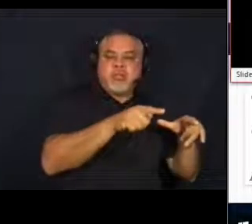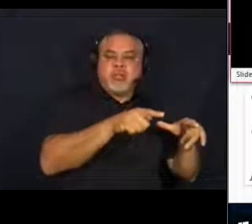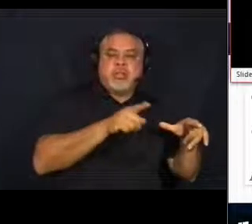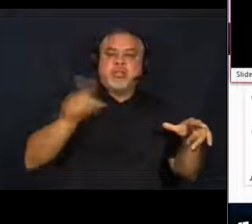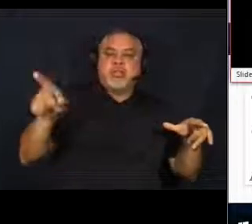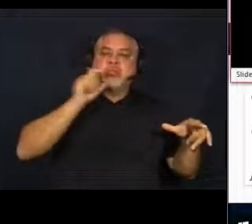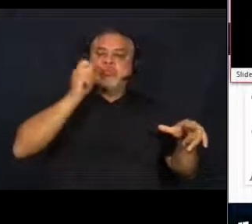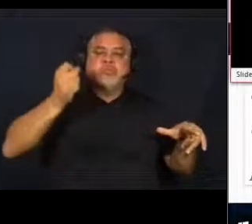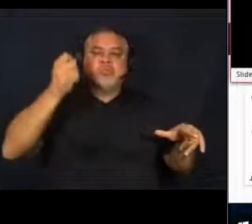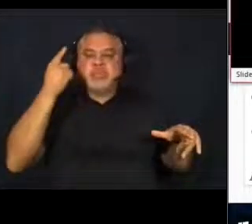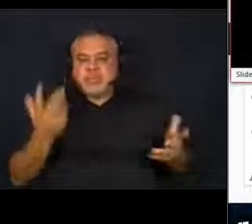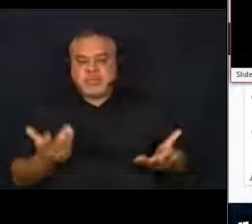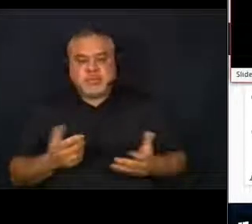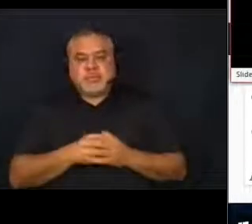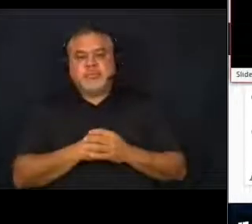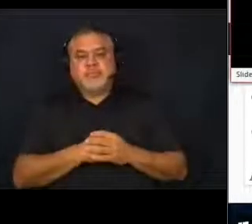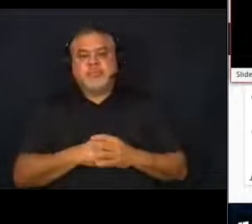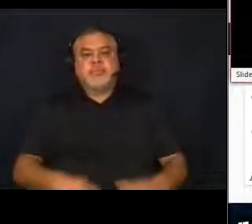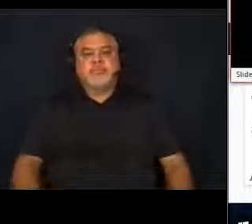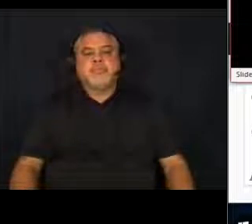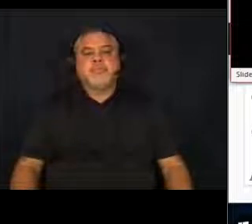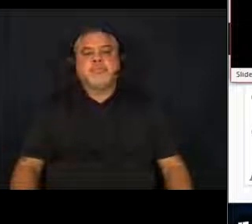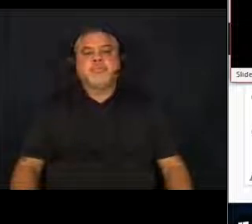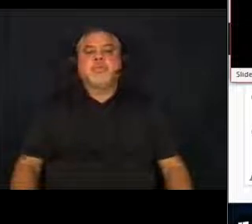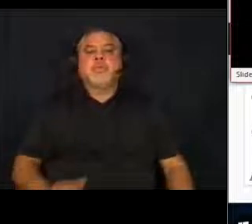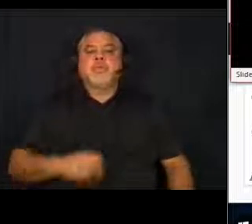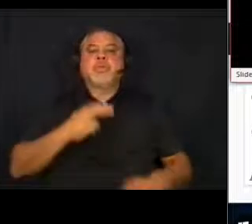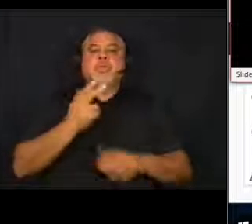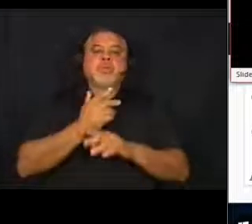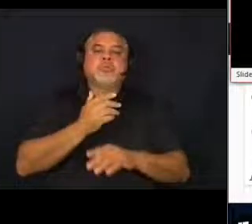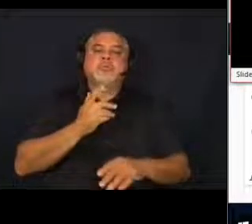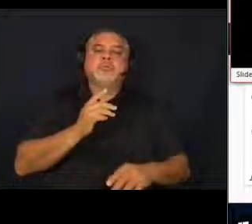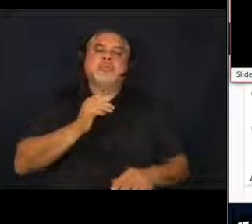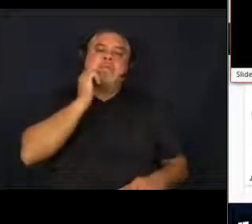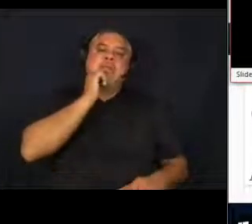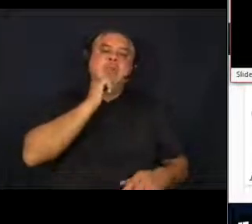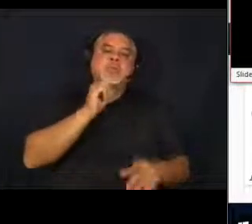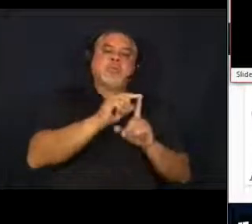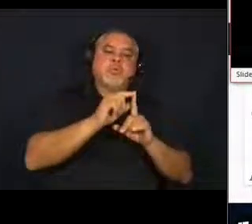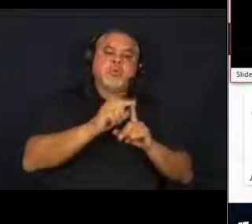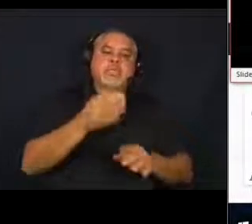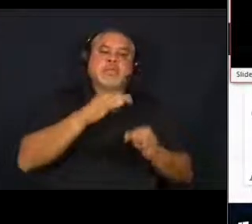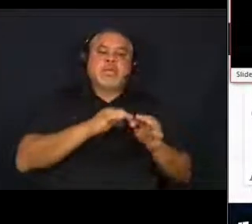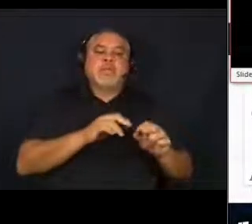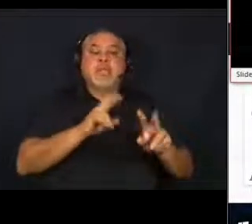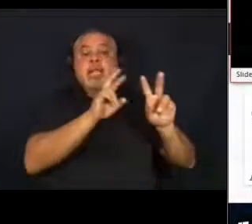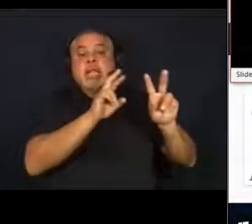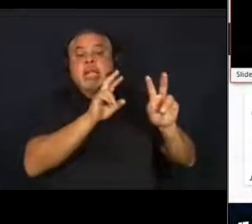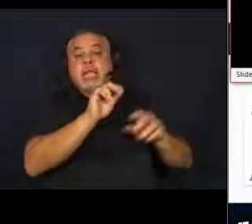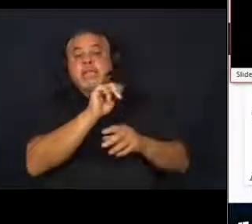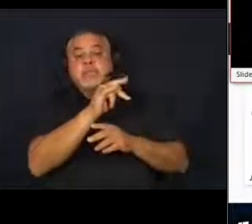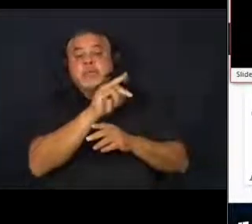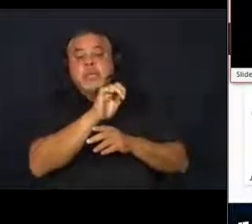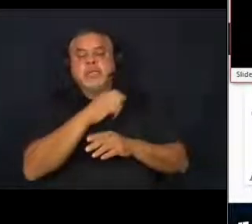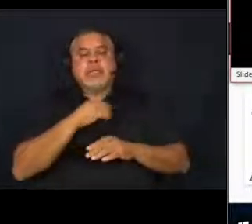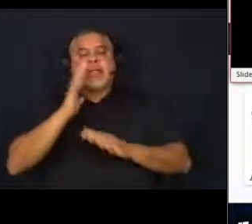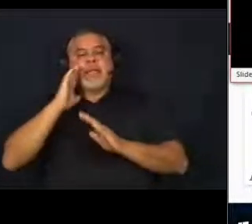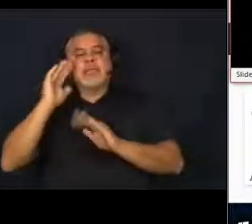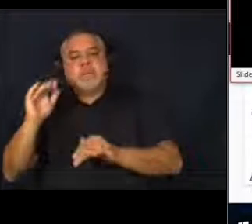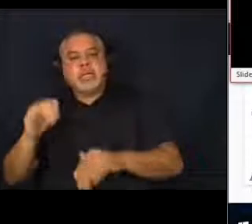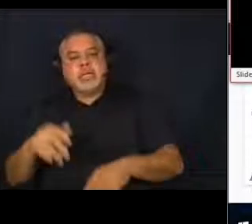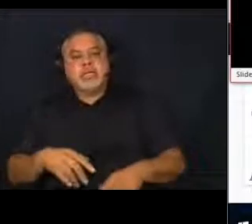by your readers. And you want to use everyday words, like instead of anticipate, just expect, or